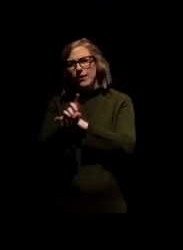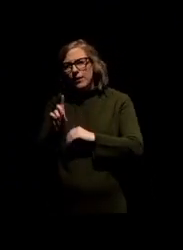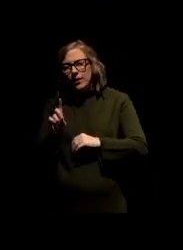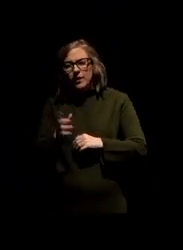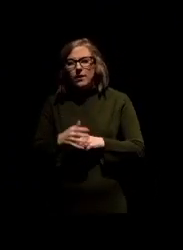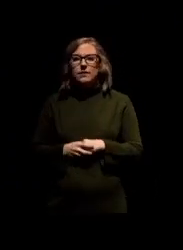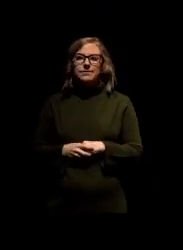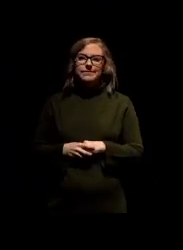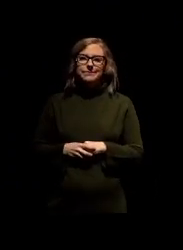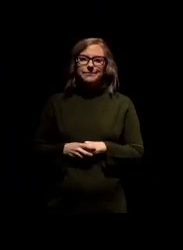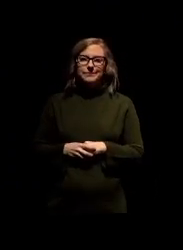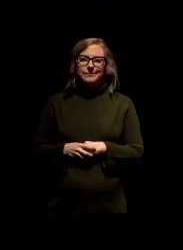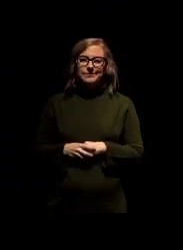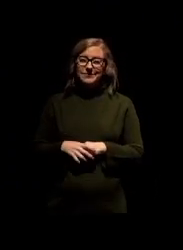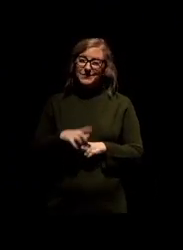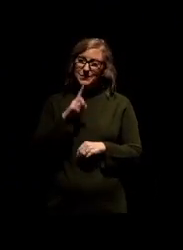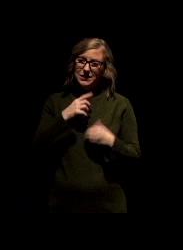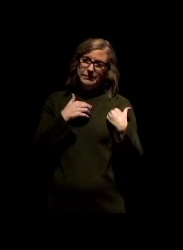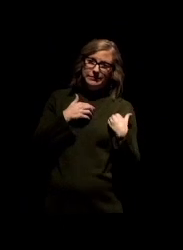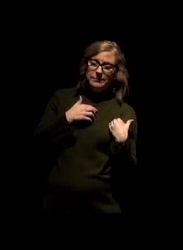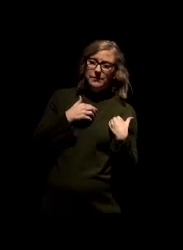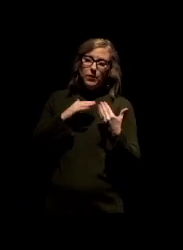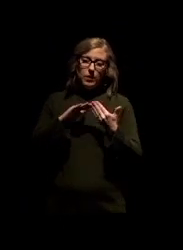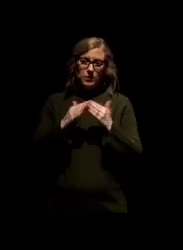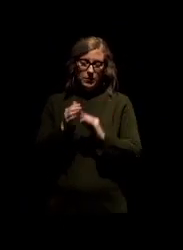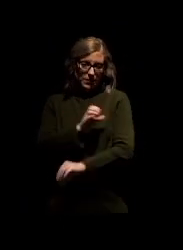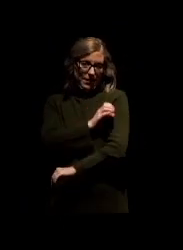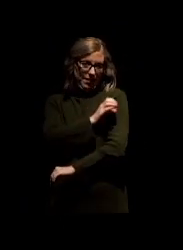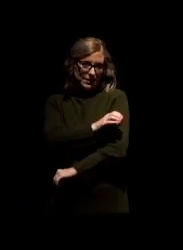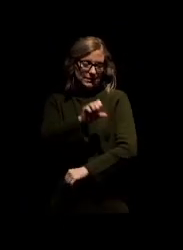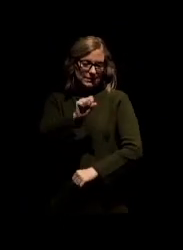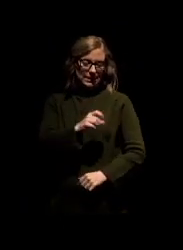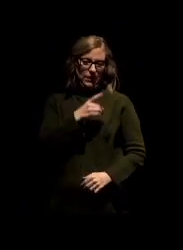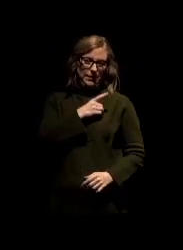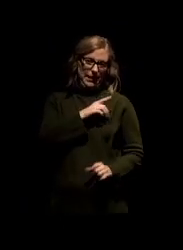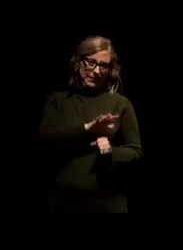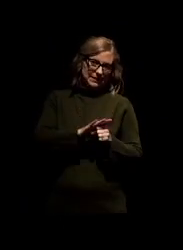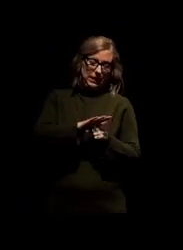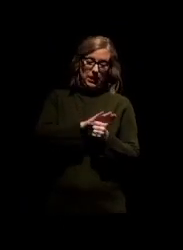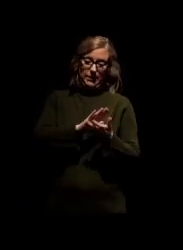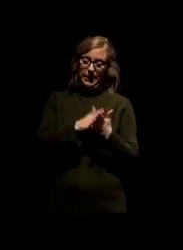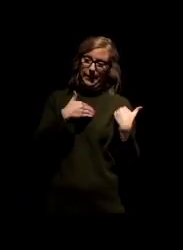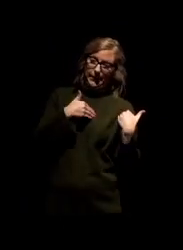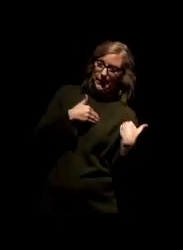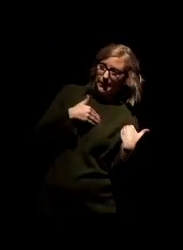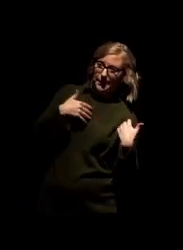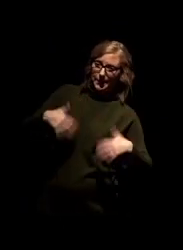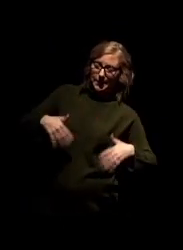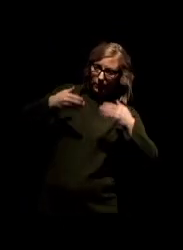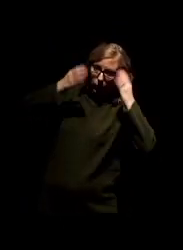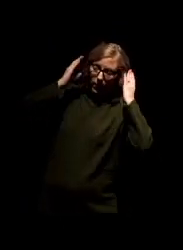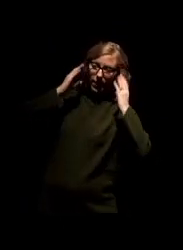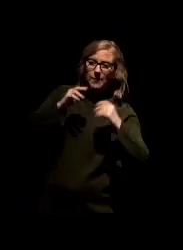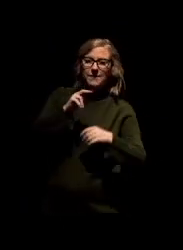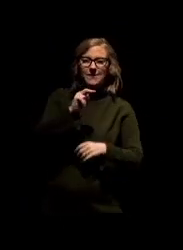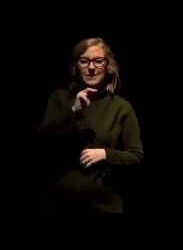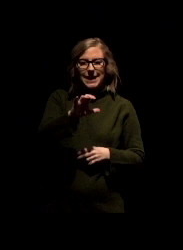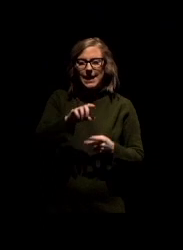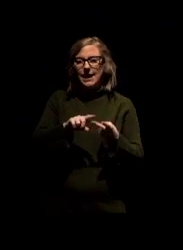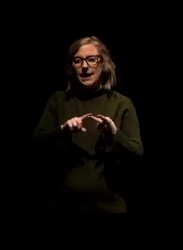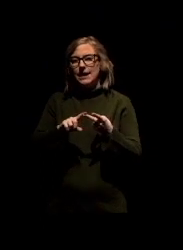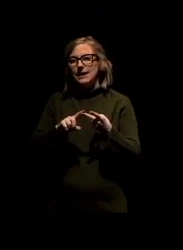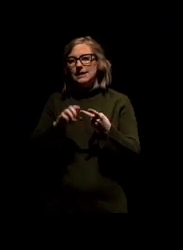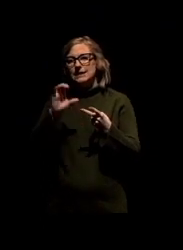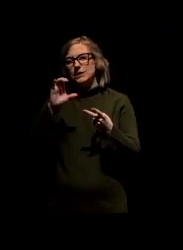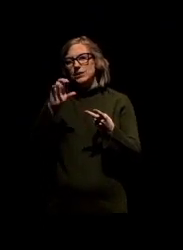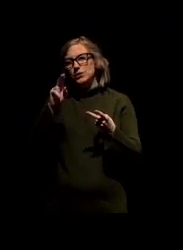And it provided a burden on the community clinics in the South Minneapolis area for NAC, for Community University Healthcare